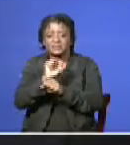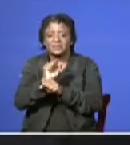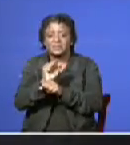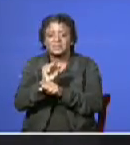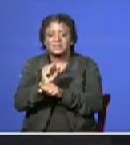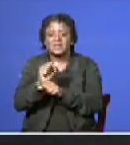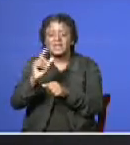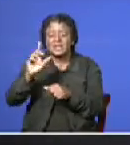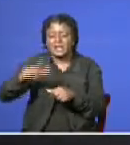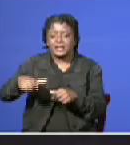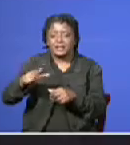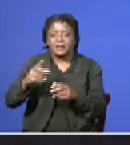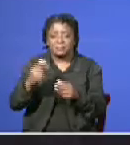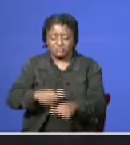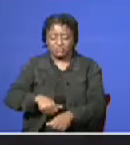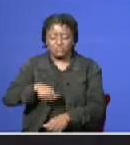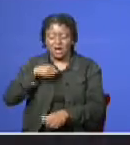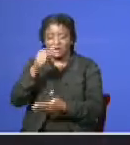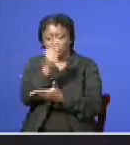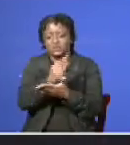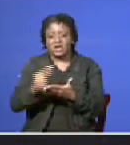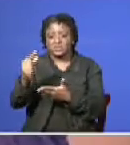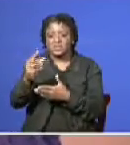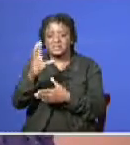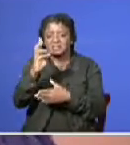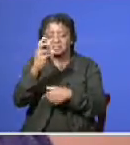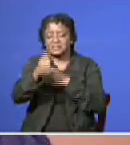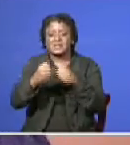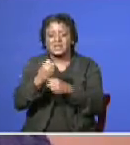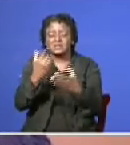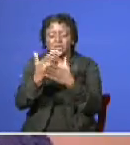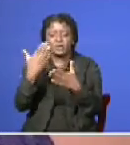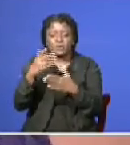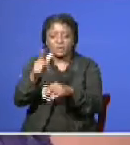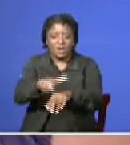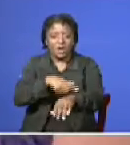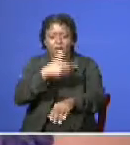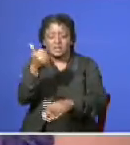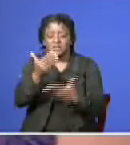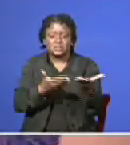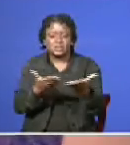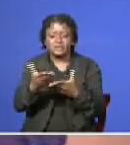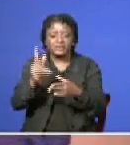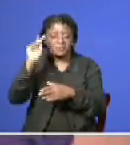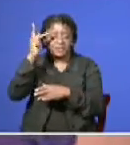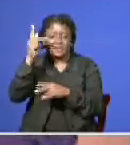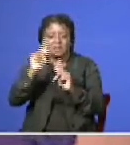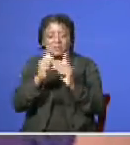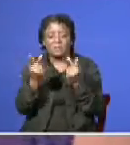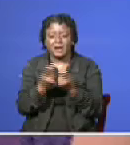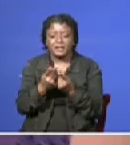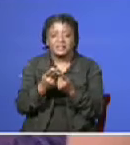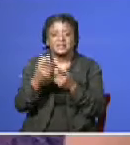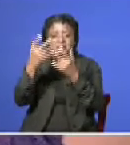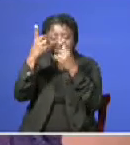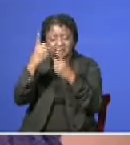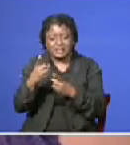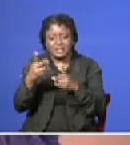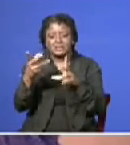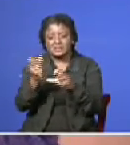graduate. 6 years ago, the longest serving political party in the Turks and Caicos decided to take a chance on a 41-year-old